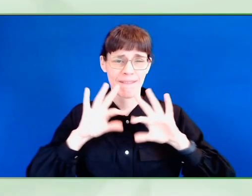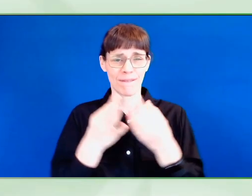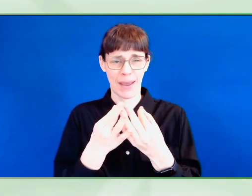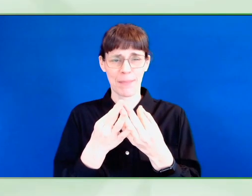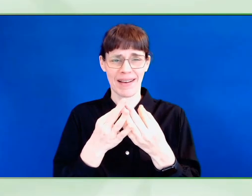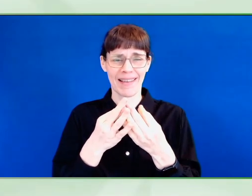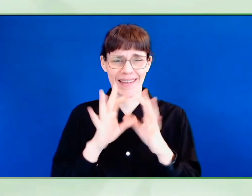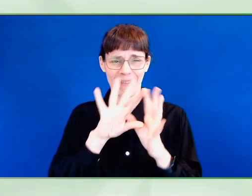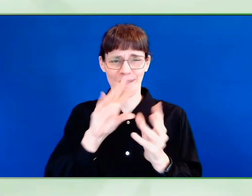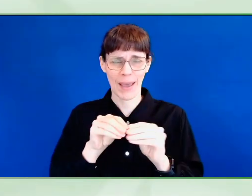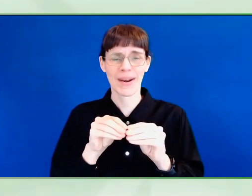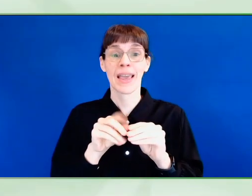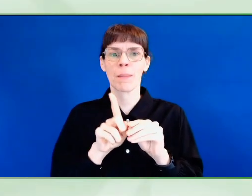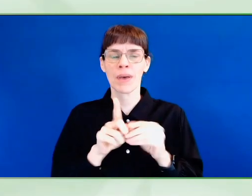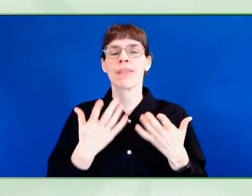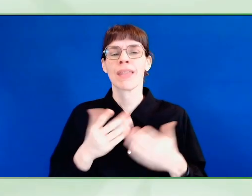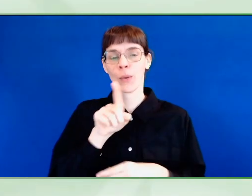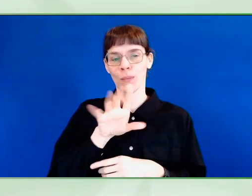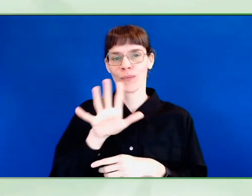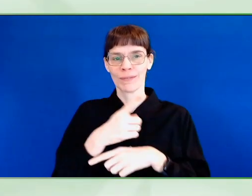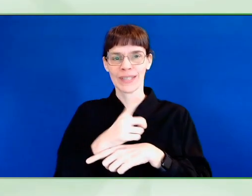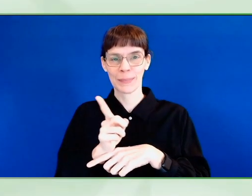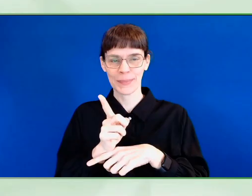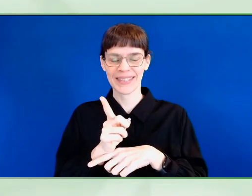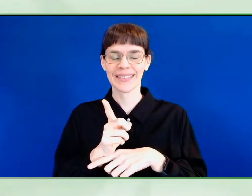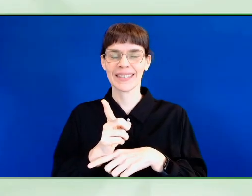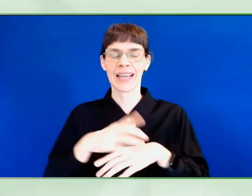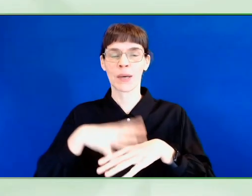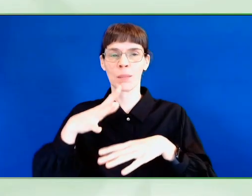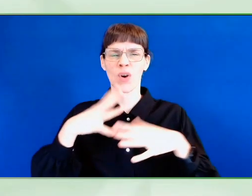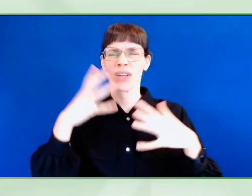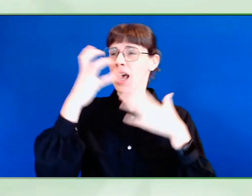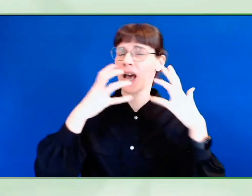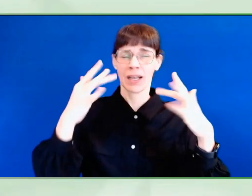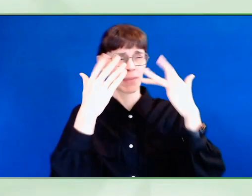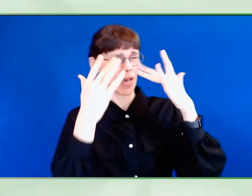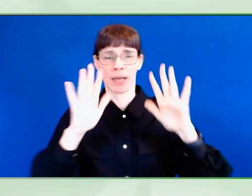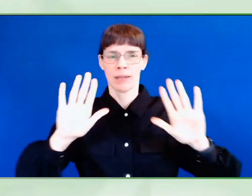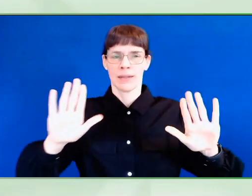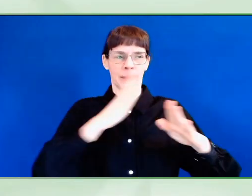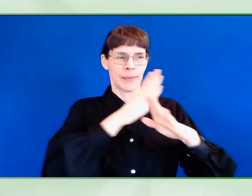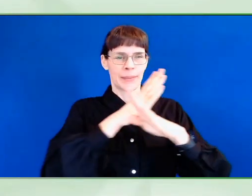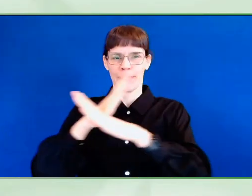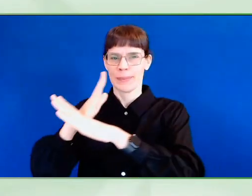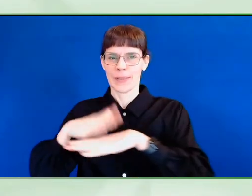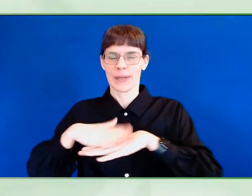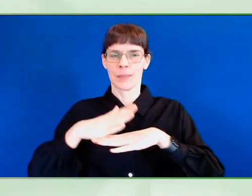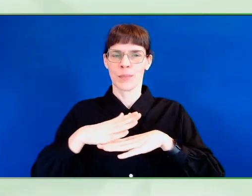minutes, let's just clear away all of that noise and just be present in our body. So we are going to stay